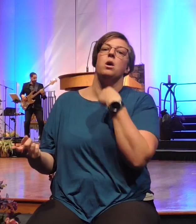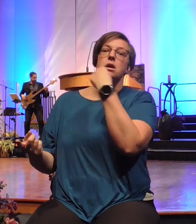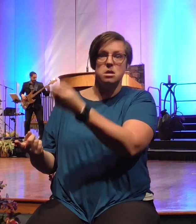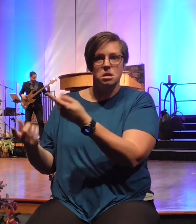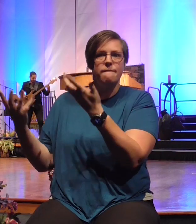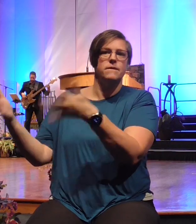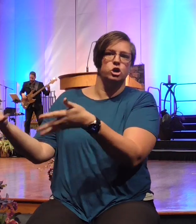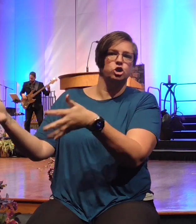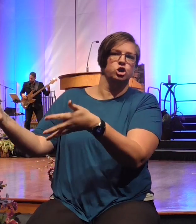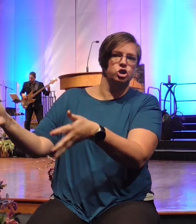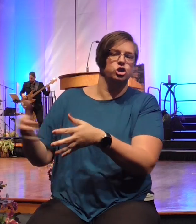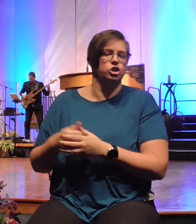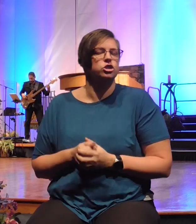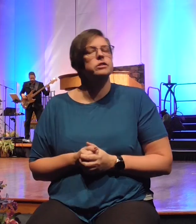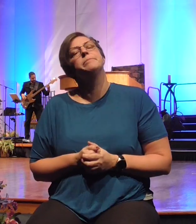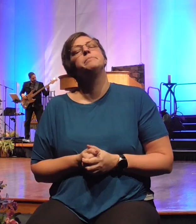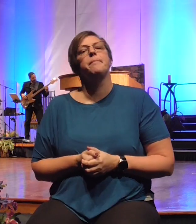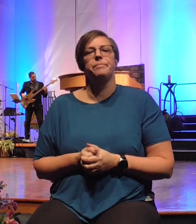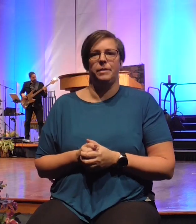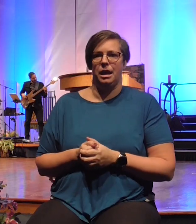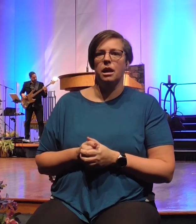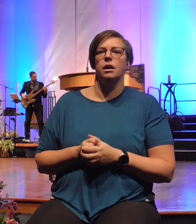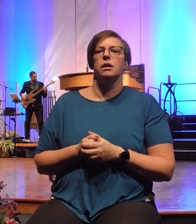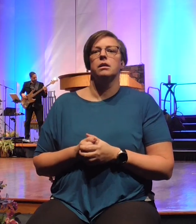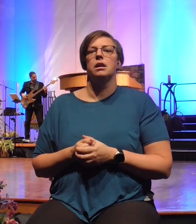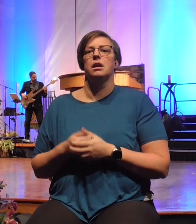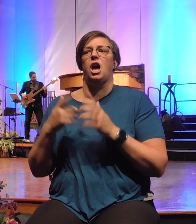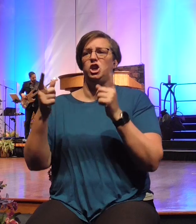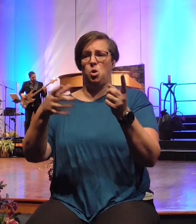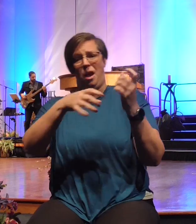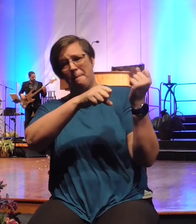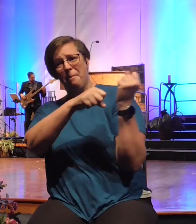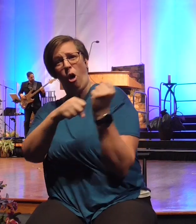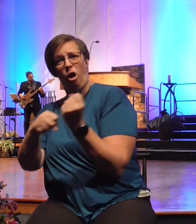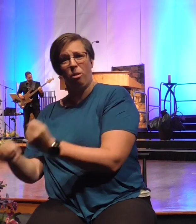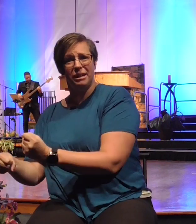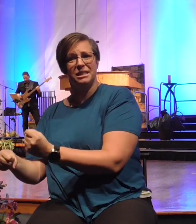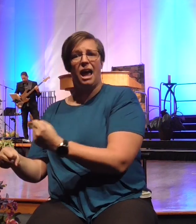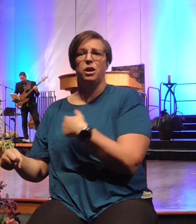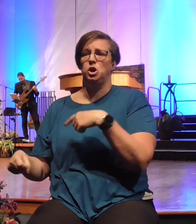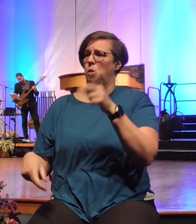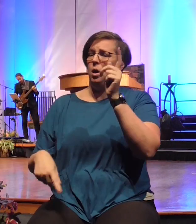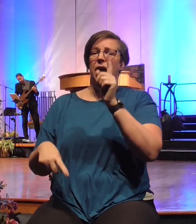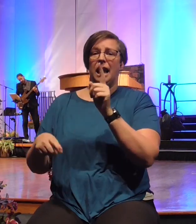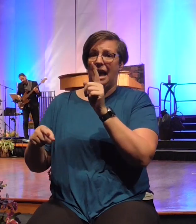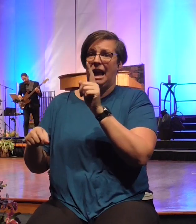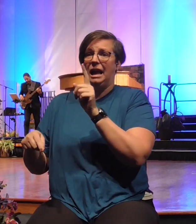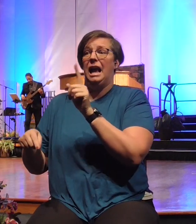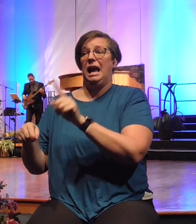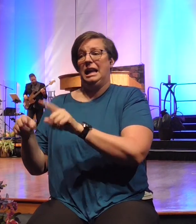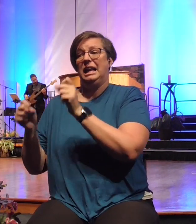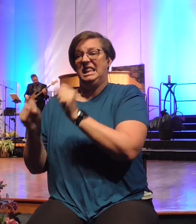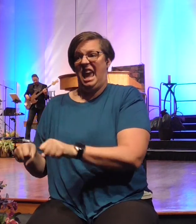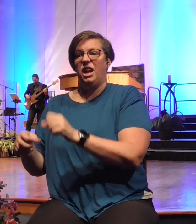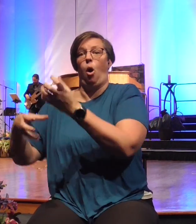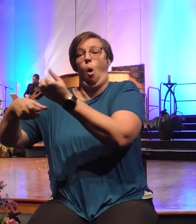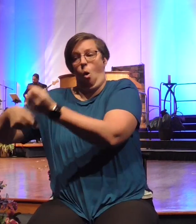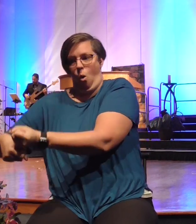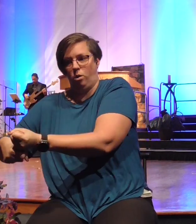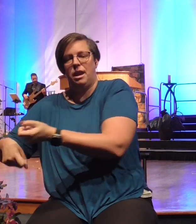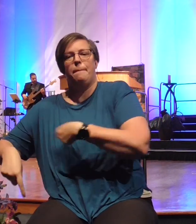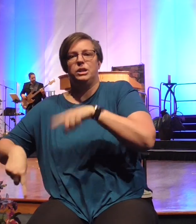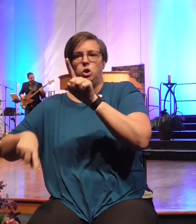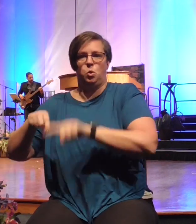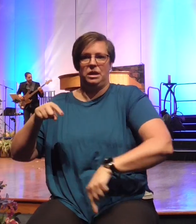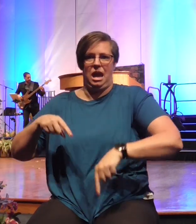you so. Take me down. You can't hold me, but you can't